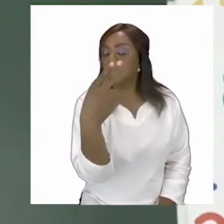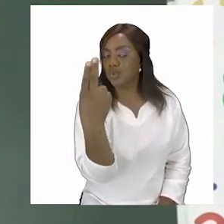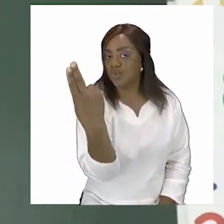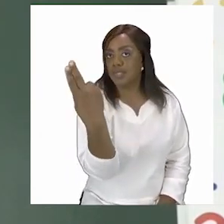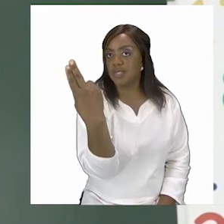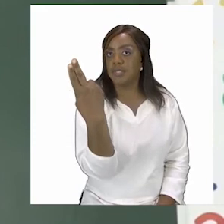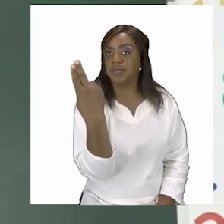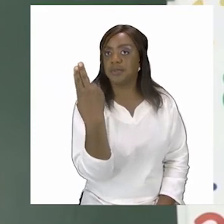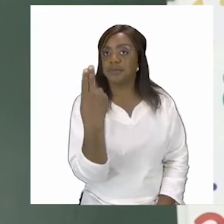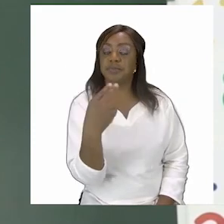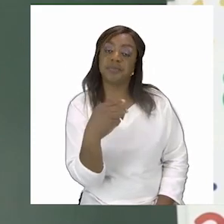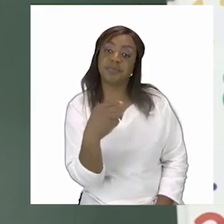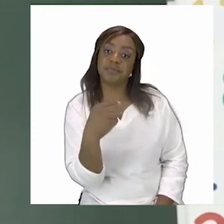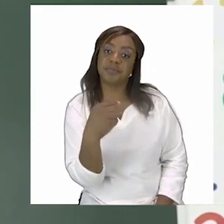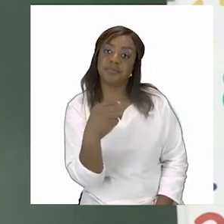Tuesday,